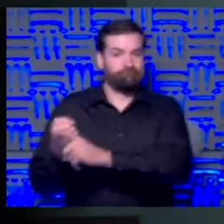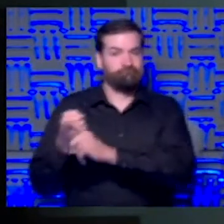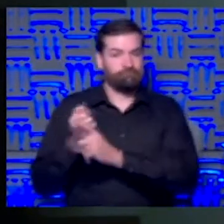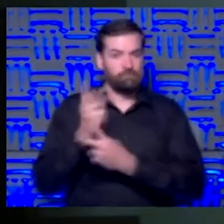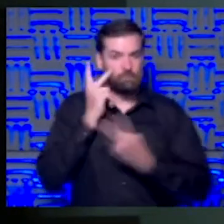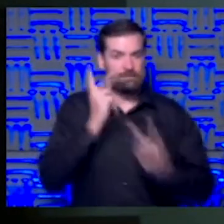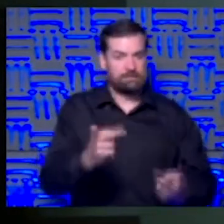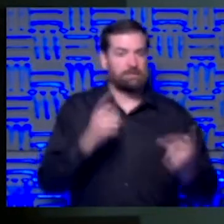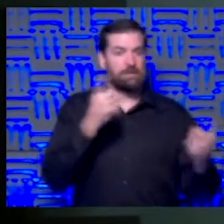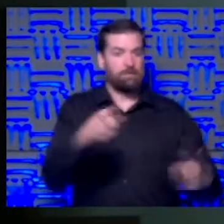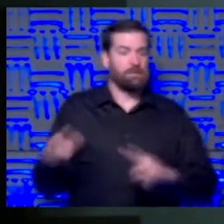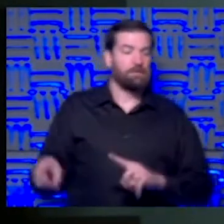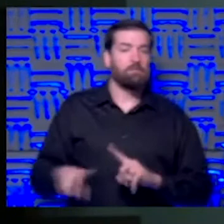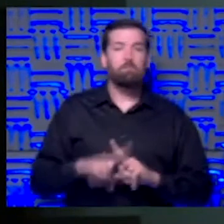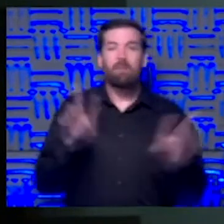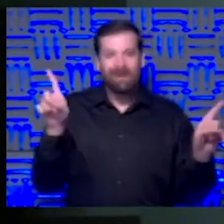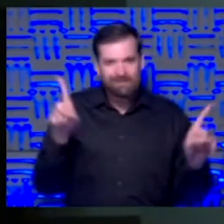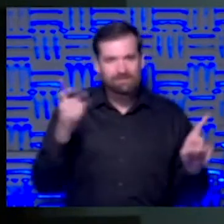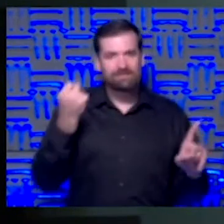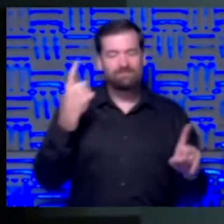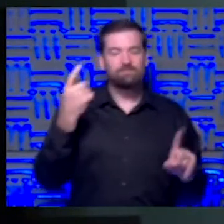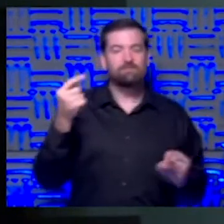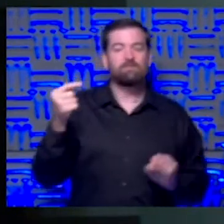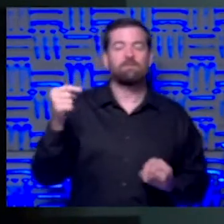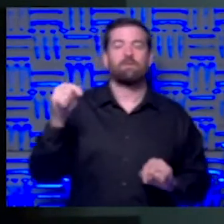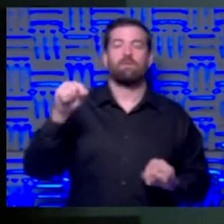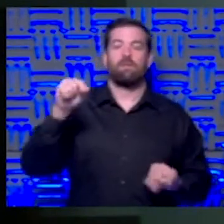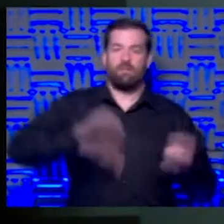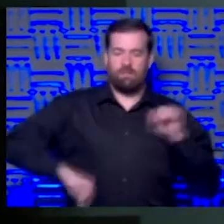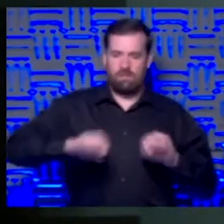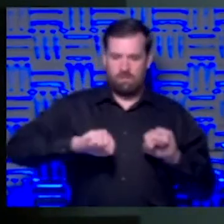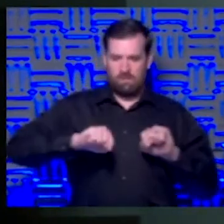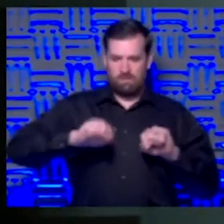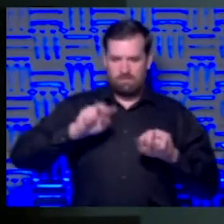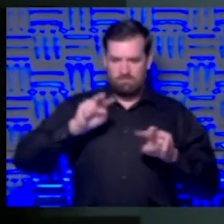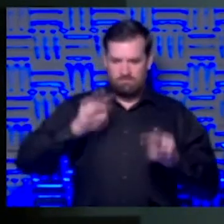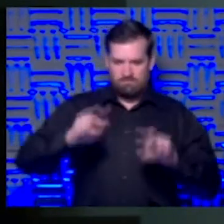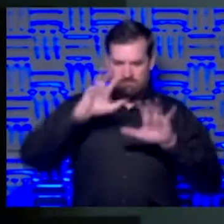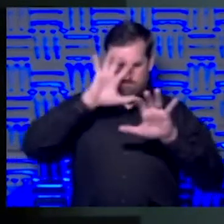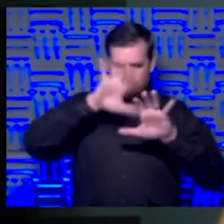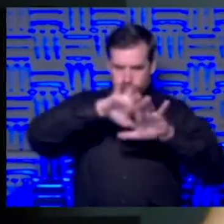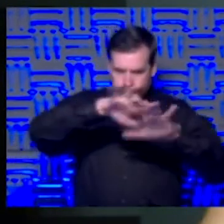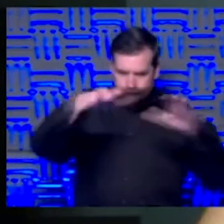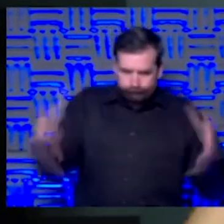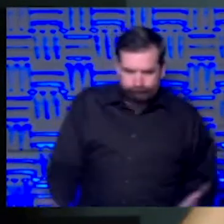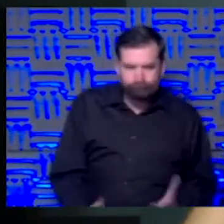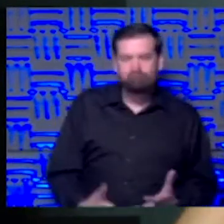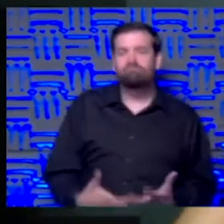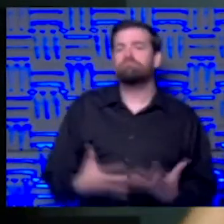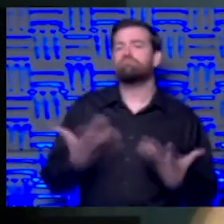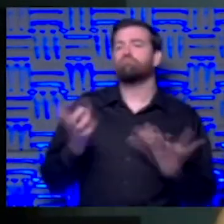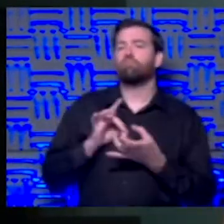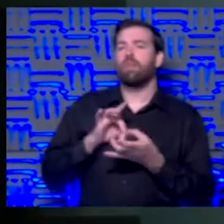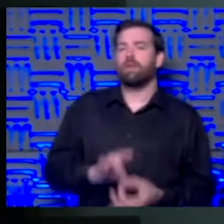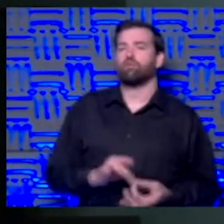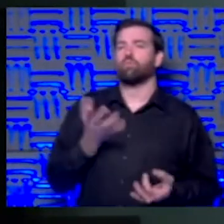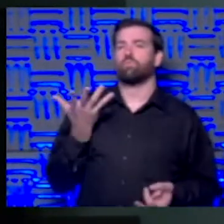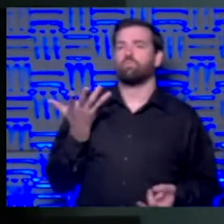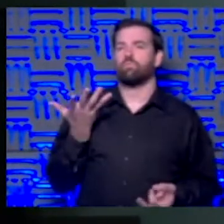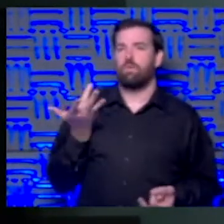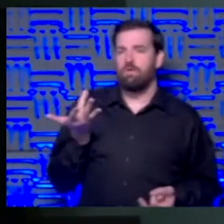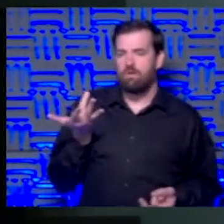seeing occurring. But we have to then take a step back and say, okay, but more immediately, then what did that relate to? So that related